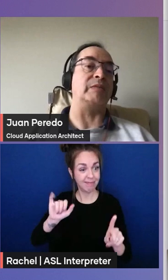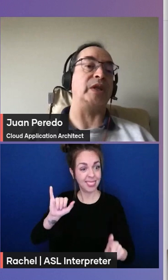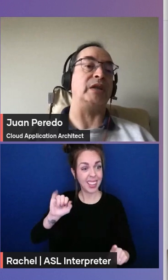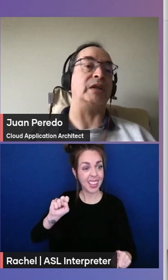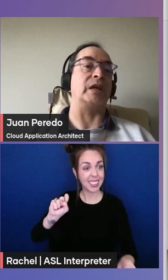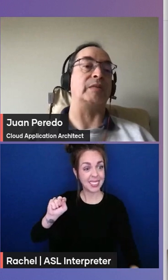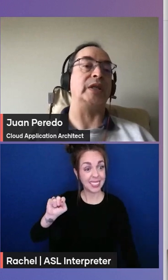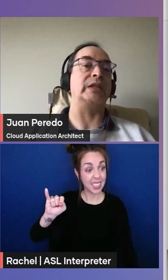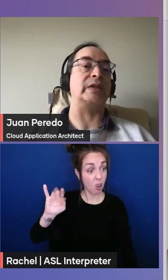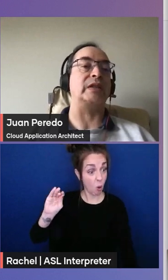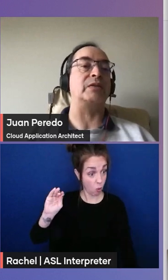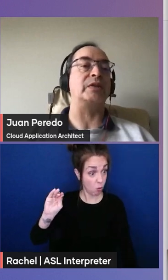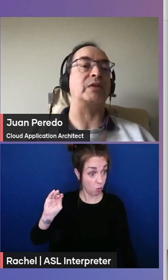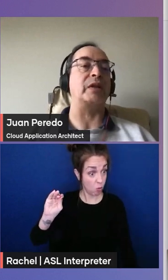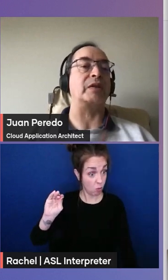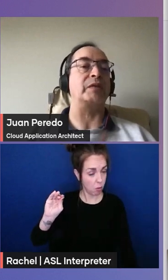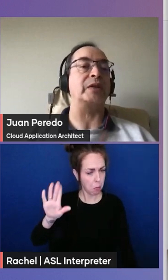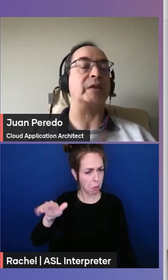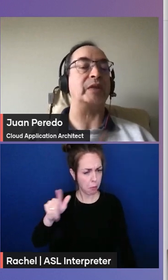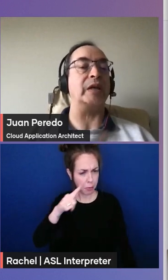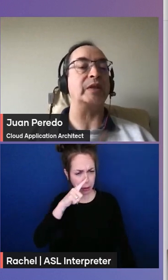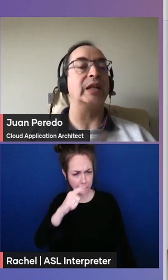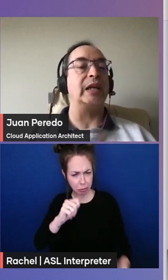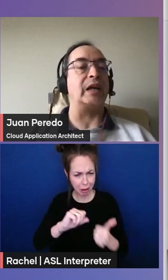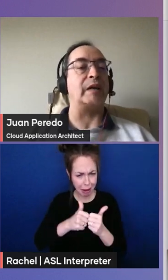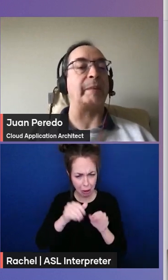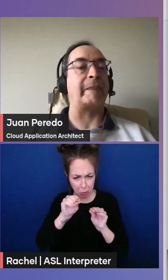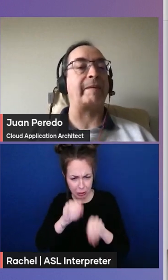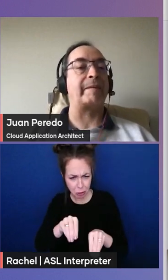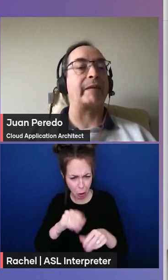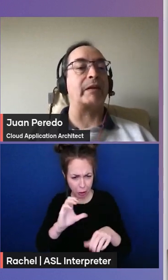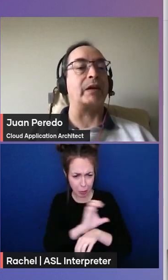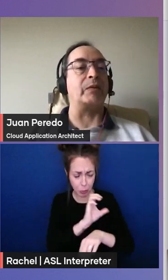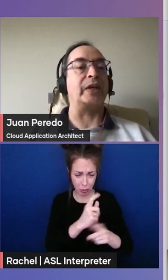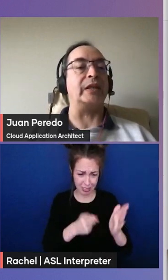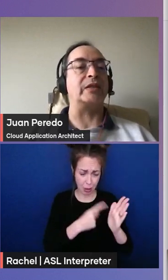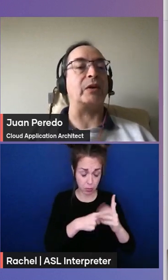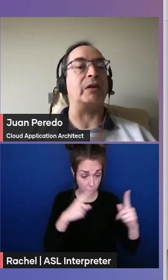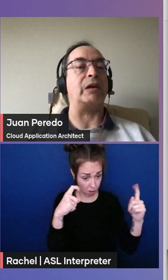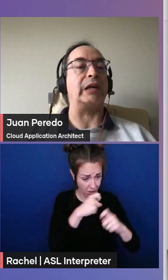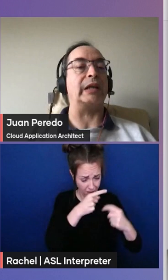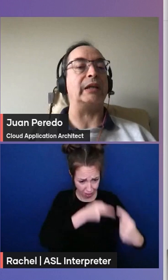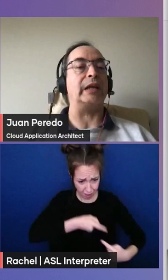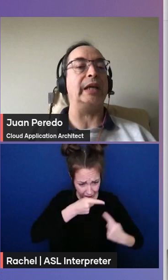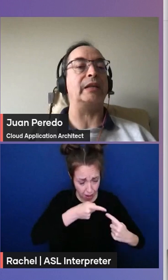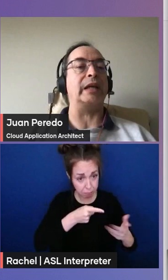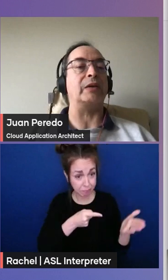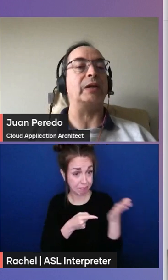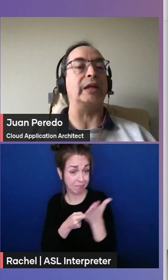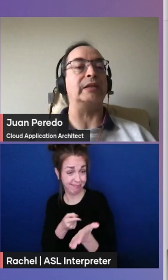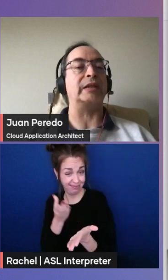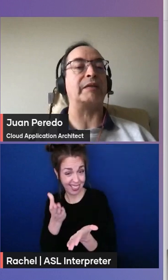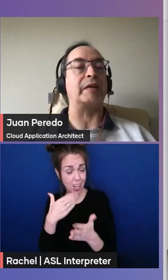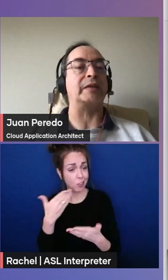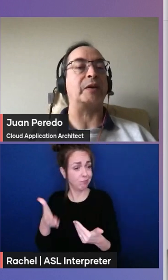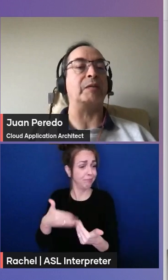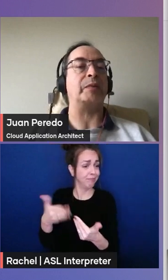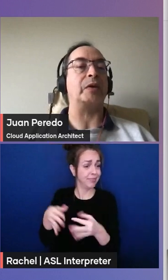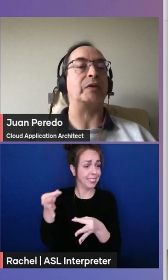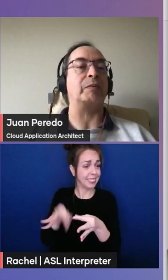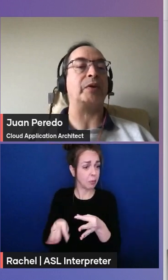which can be interesting to install and configure sometimes. We can install it and all in several